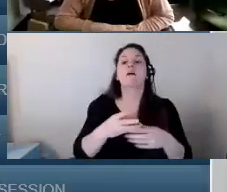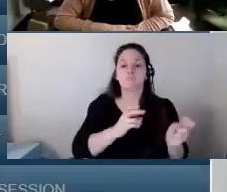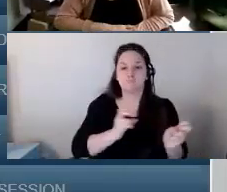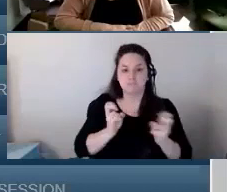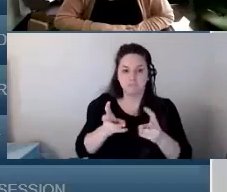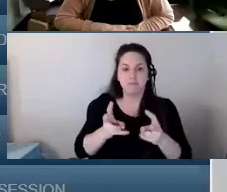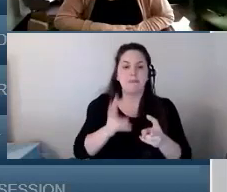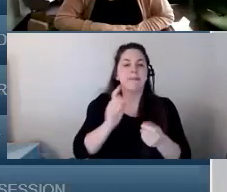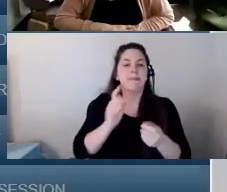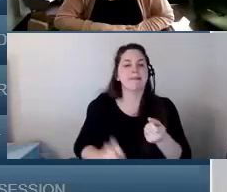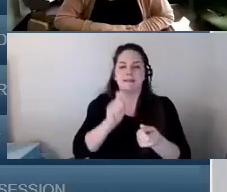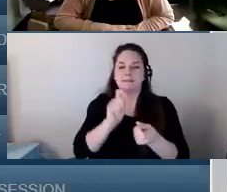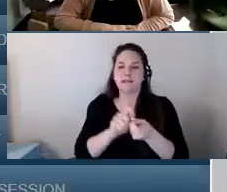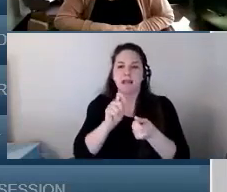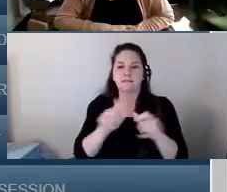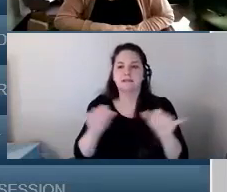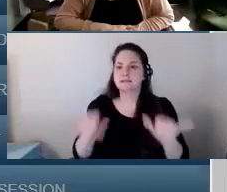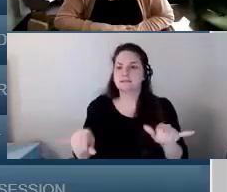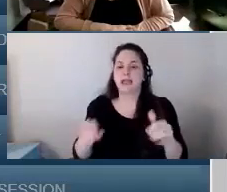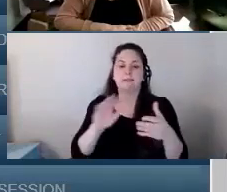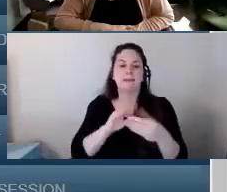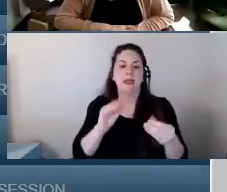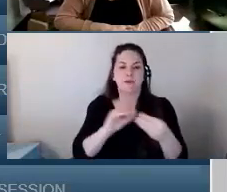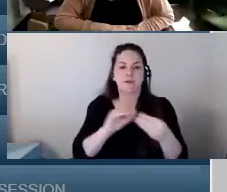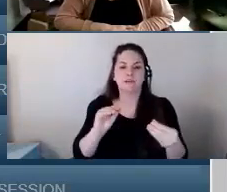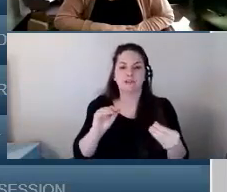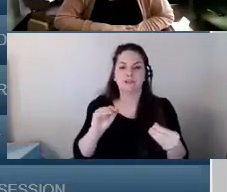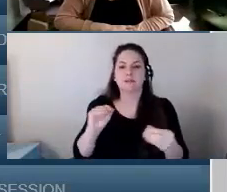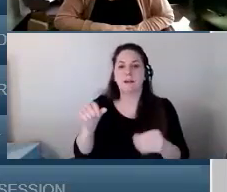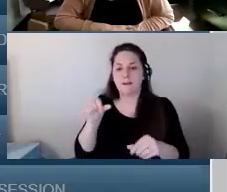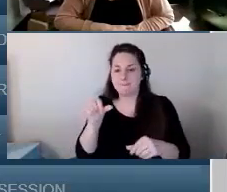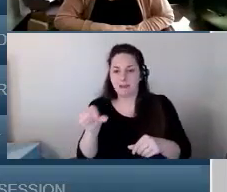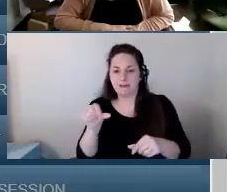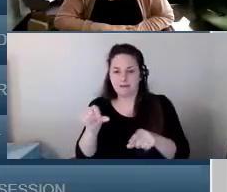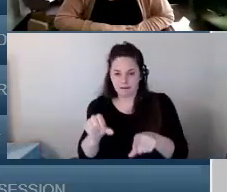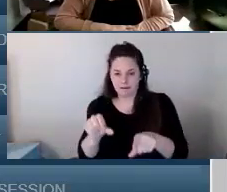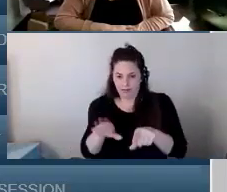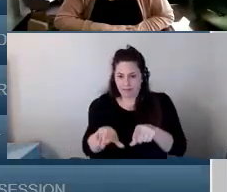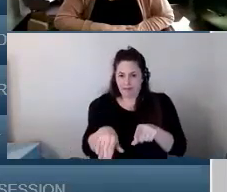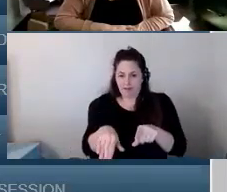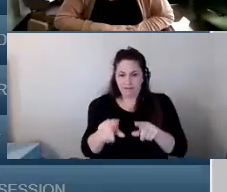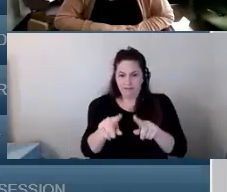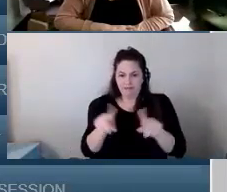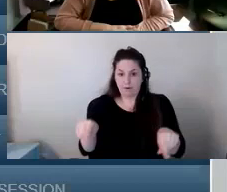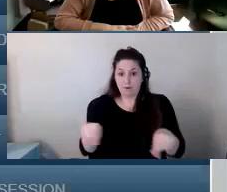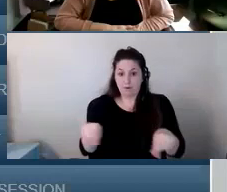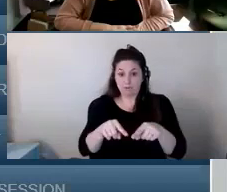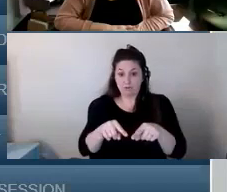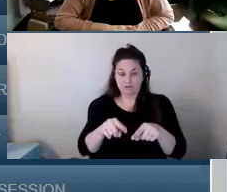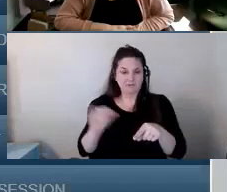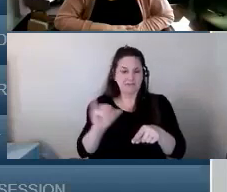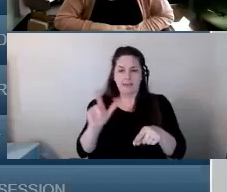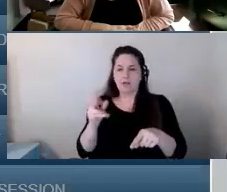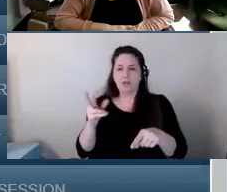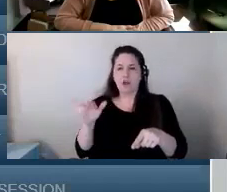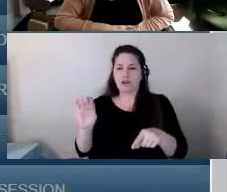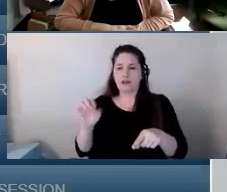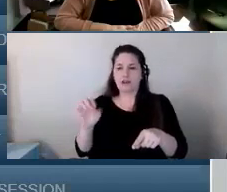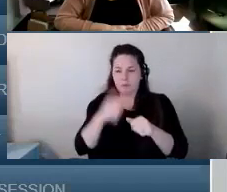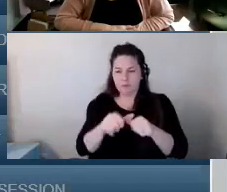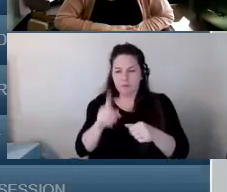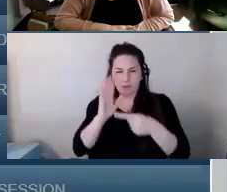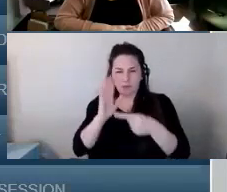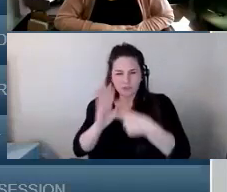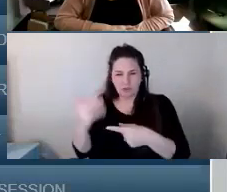the exact same narration button at the bottom of your poster, like Lori did, the poster we